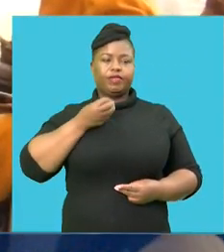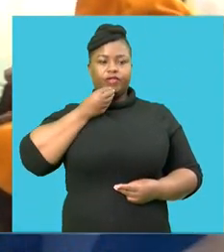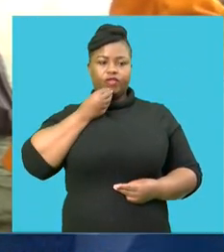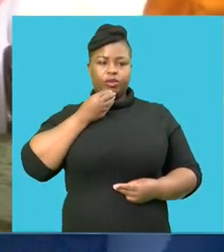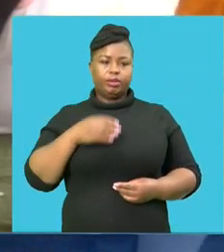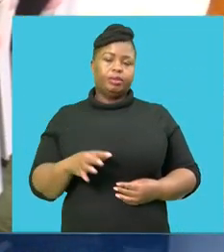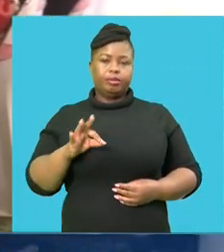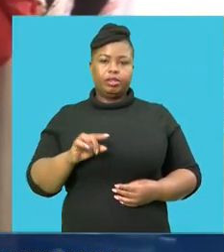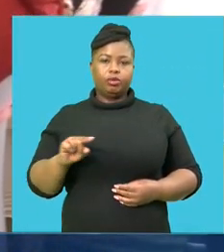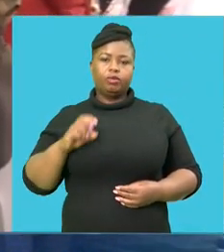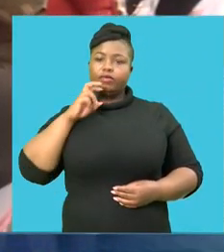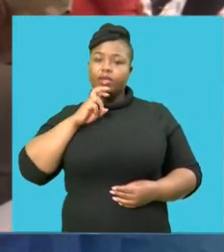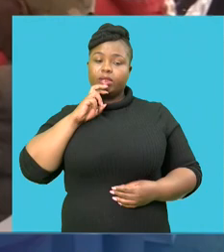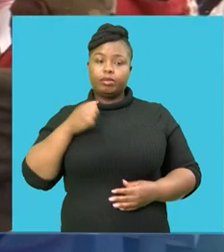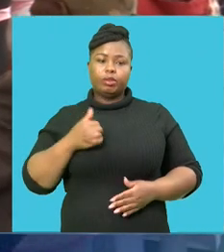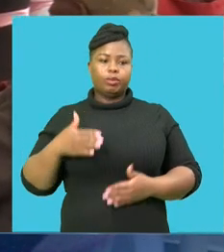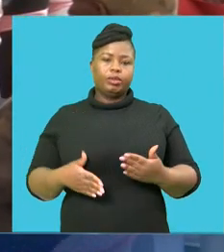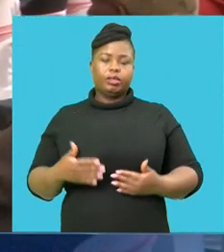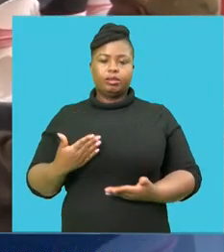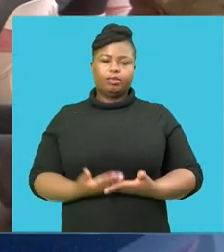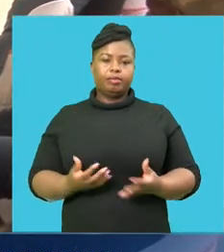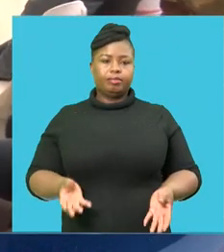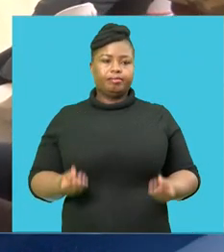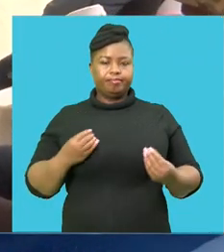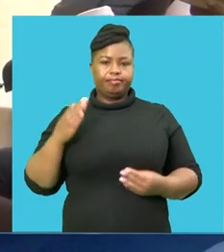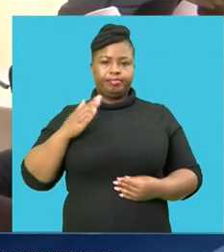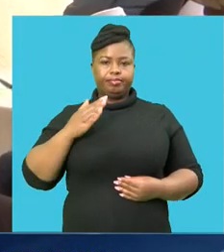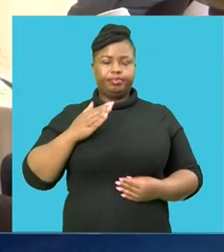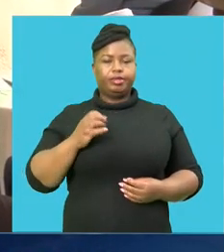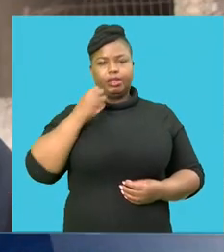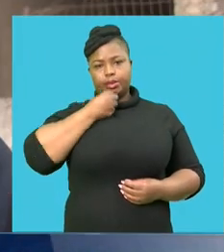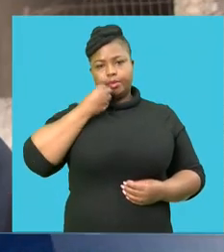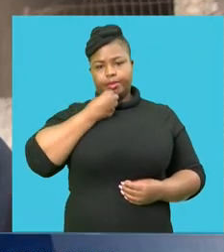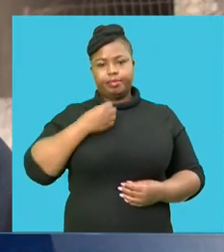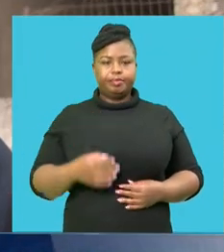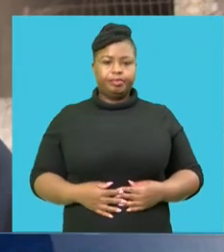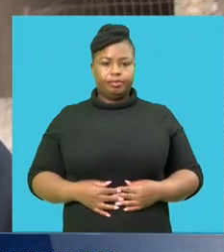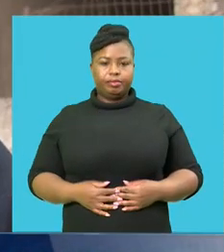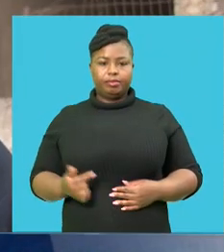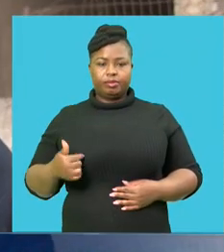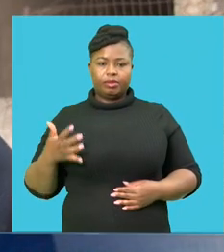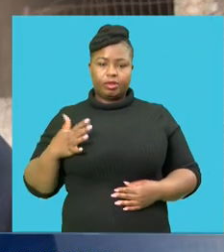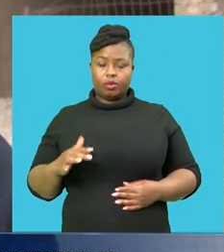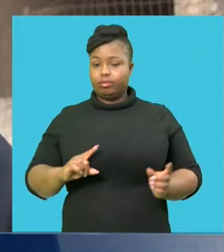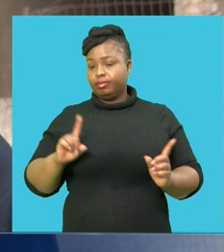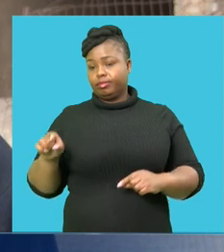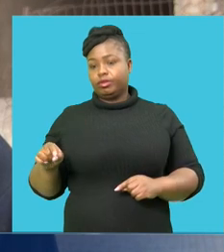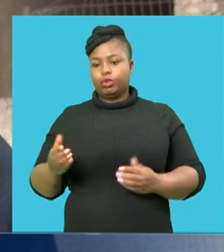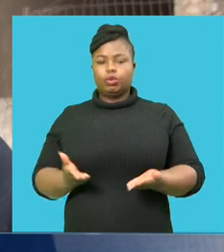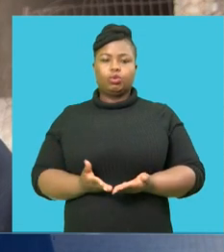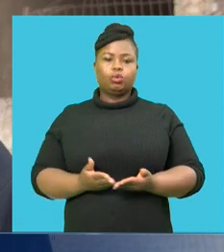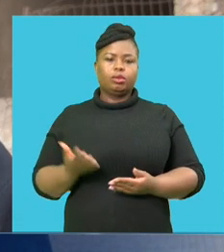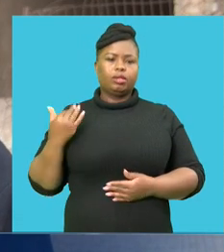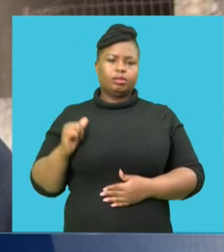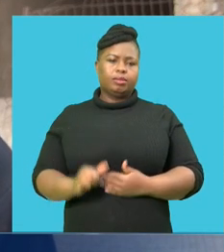neviki, kuthi ngempelasonto zithole isidlo sasemini nesakusihlwa. I went to the school